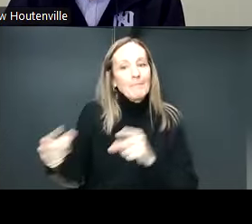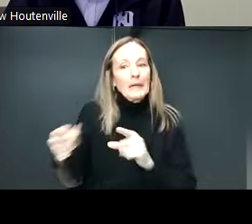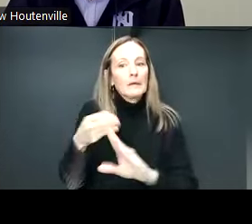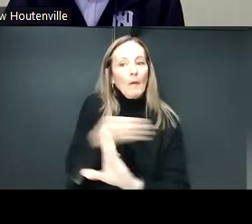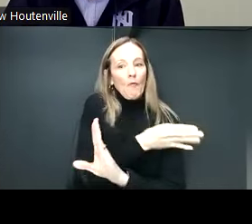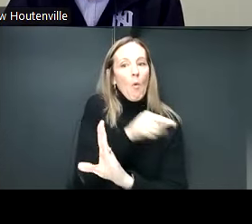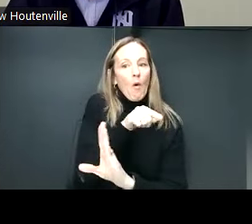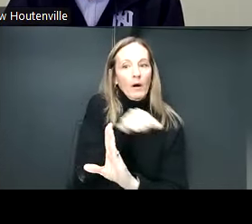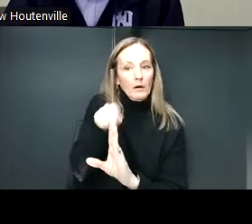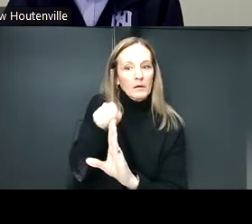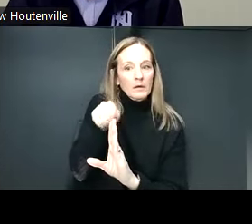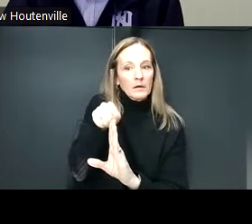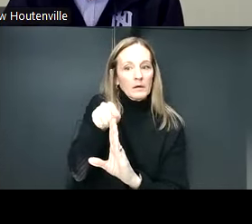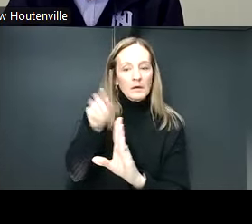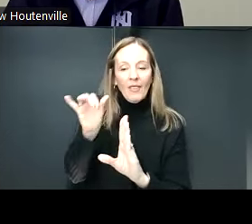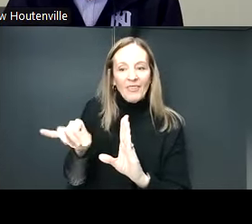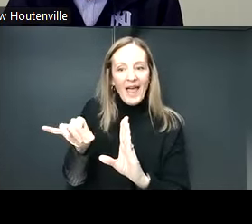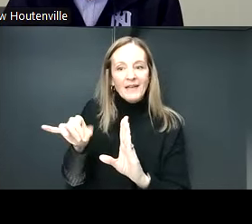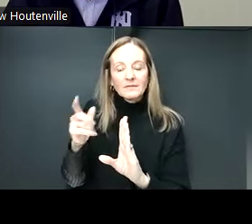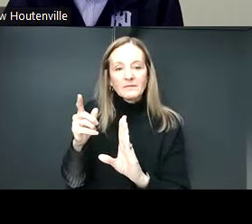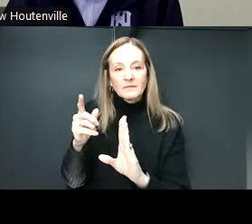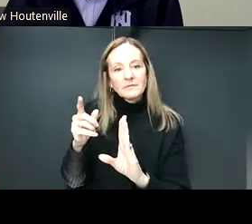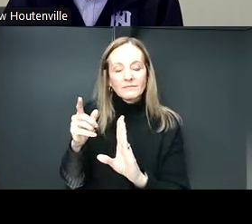before this